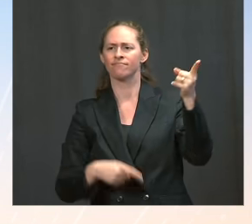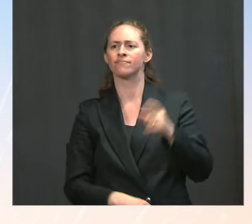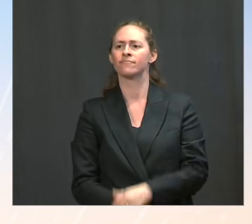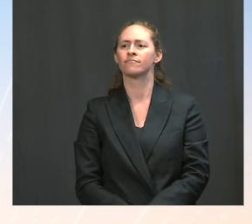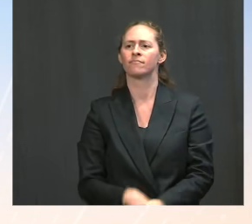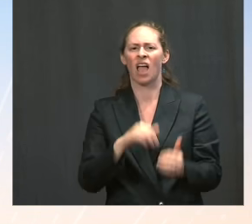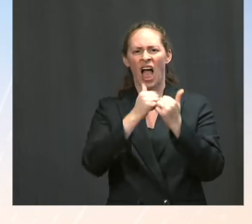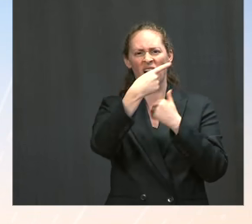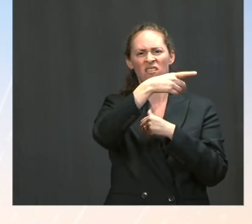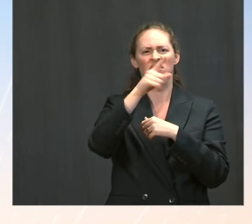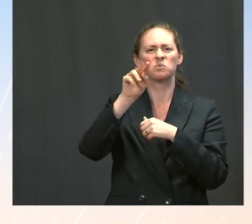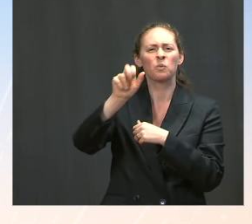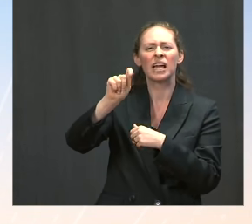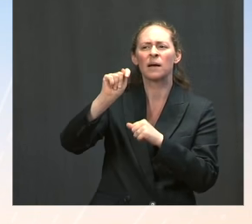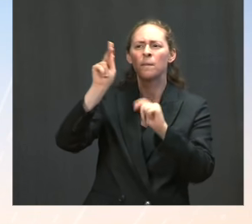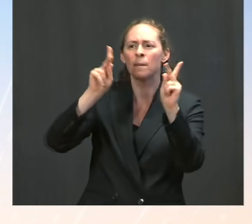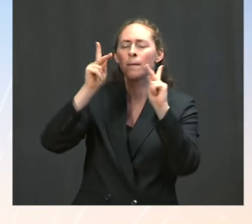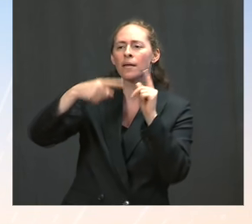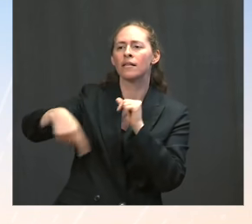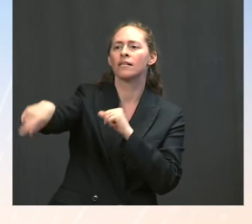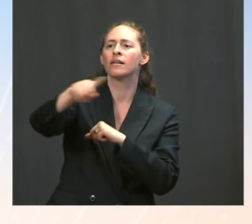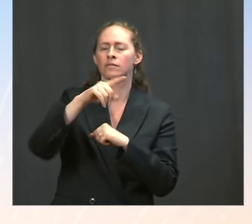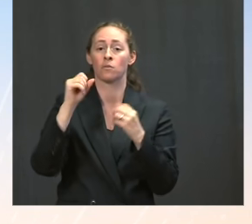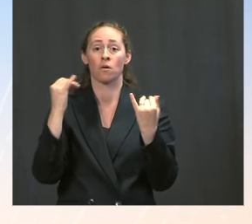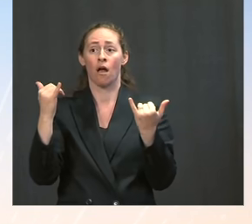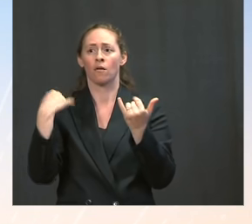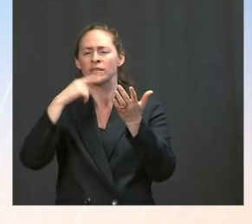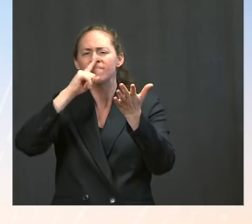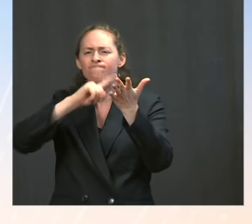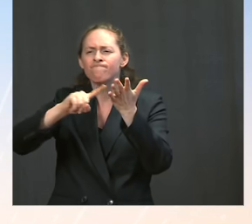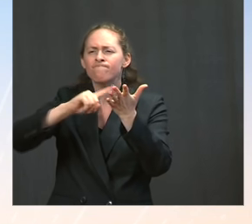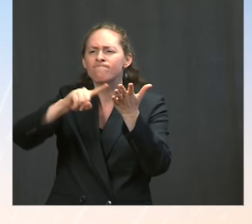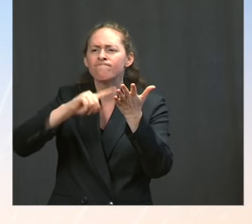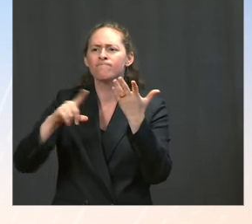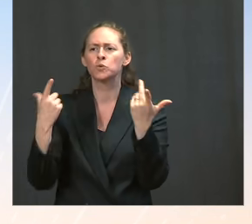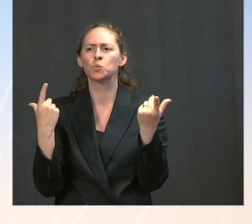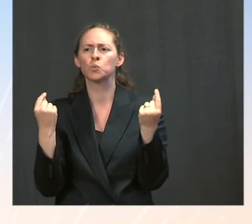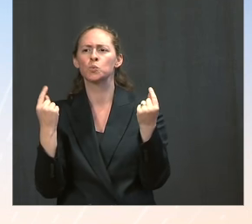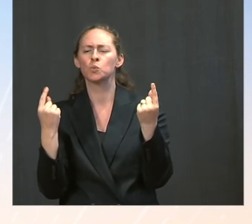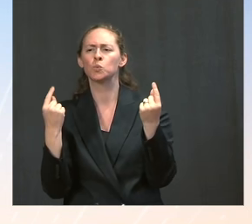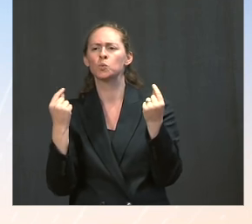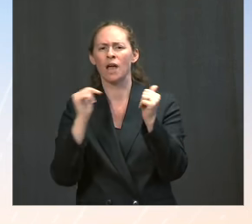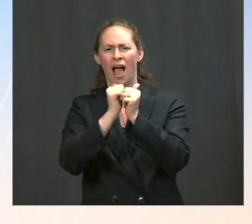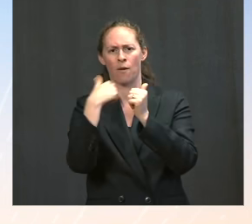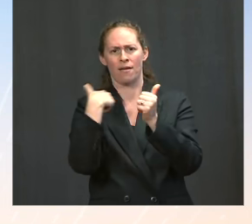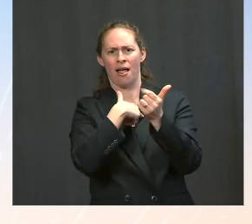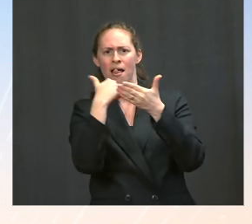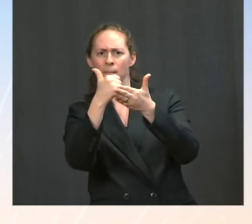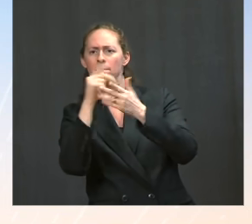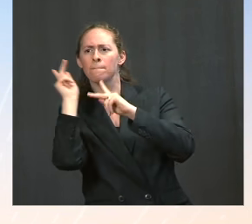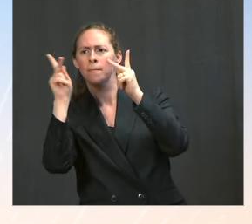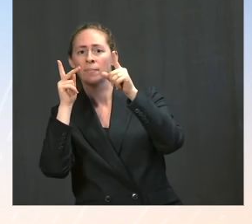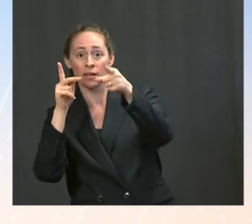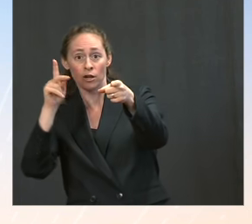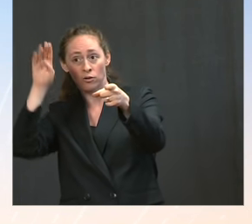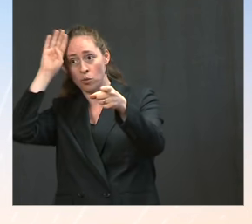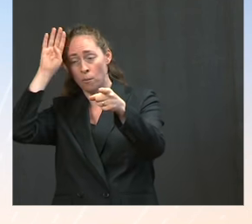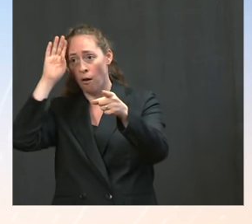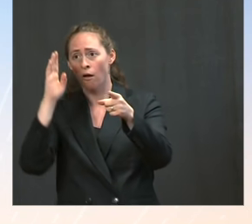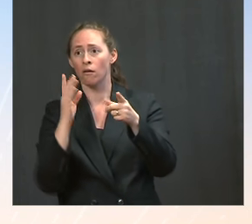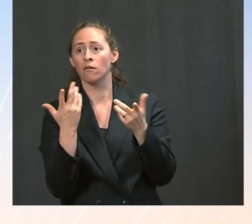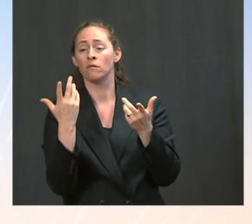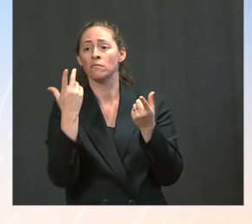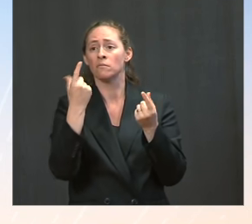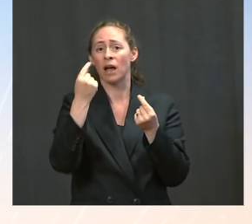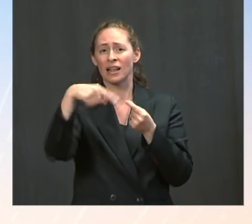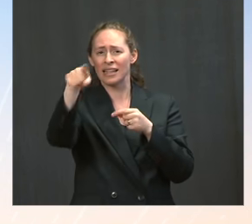options that would both help the Cuban people, help provide humanitarian assistance, help look into addressing issues like the lack of internet